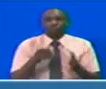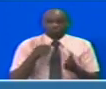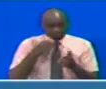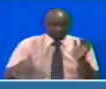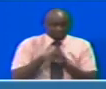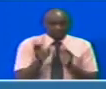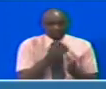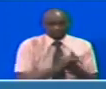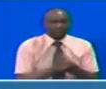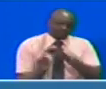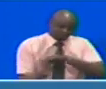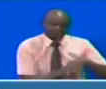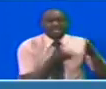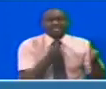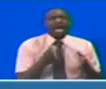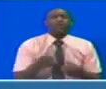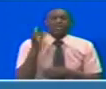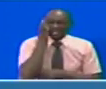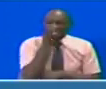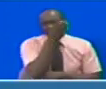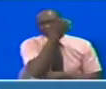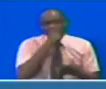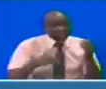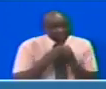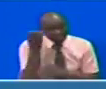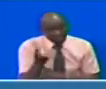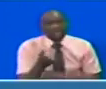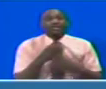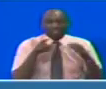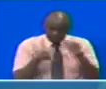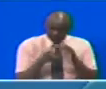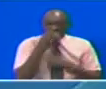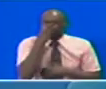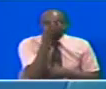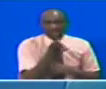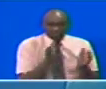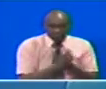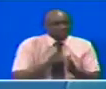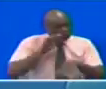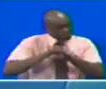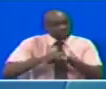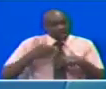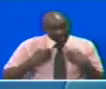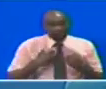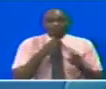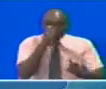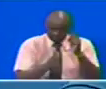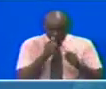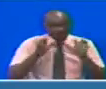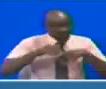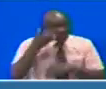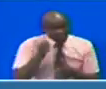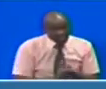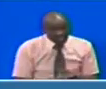Let's now head over to Nyeri, where Deputy President William Ruto currently is and has gone with goodies for the dairy farmers there.